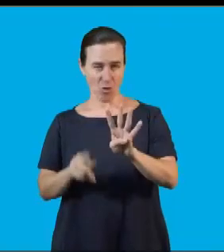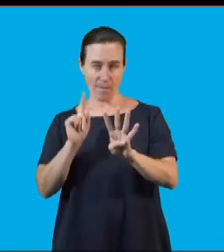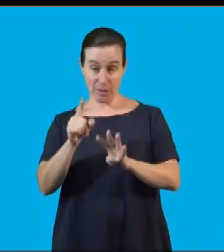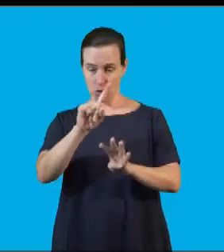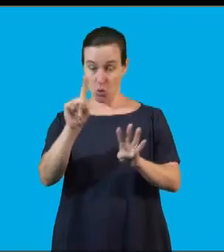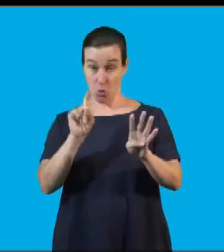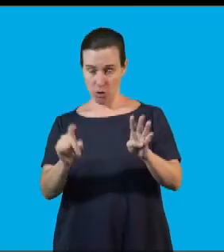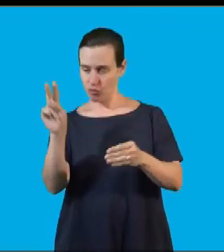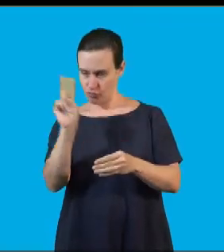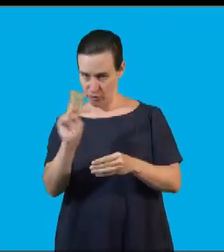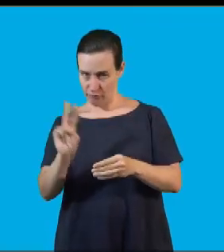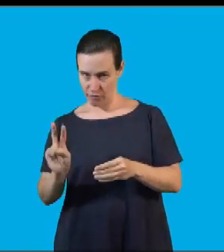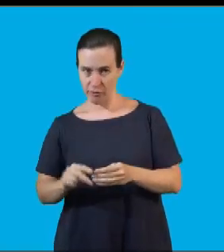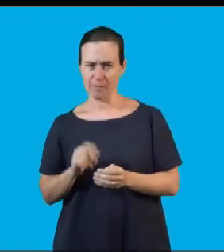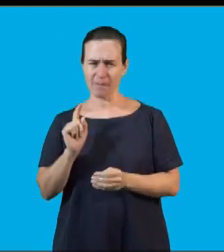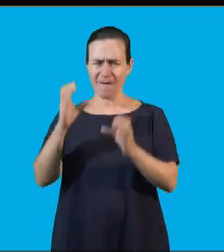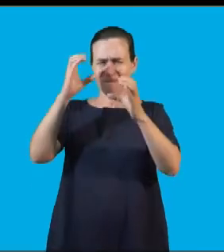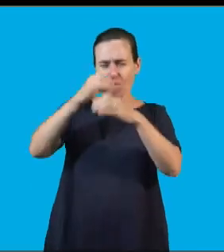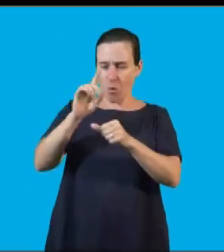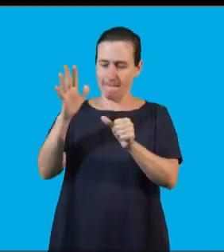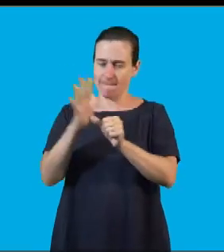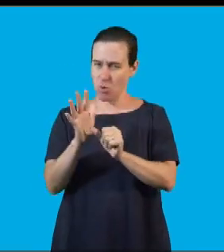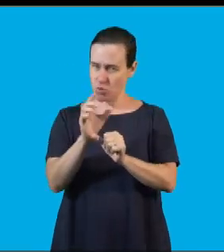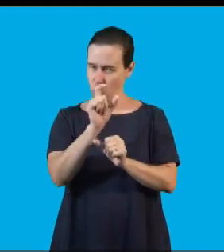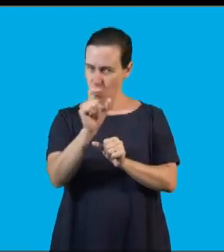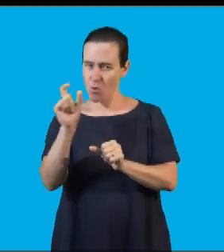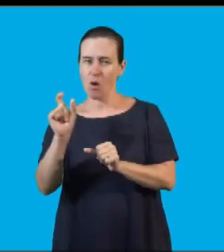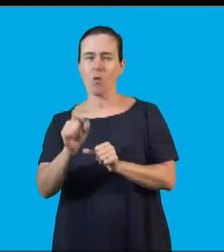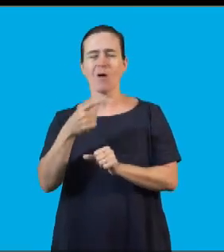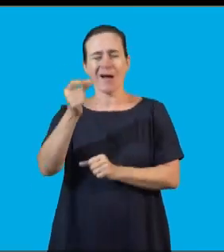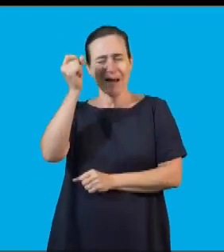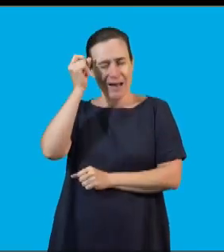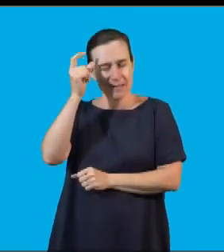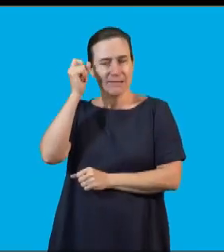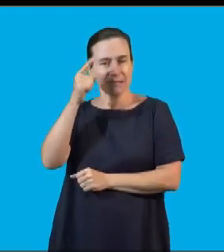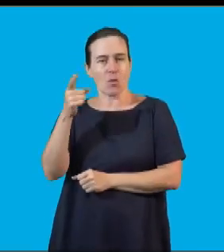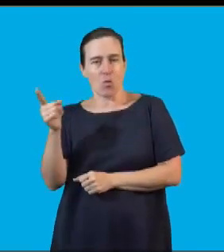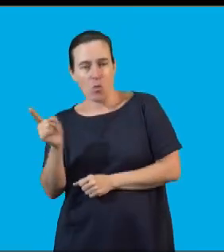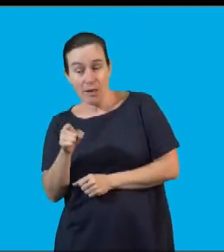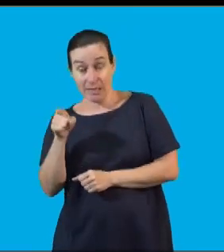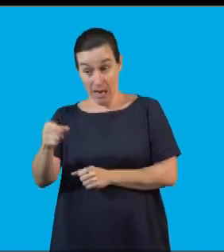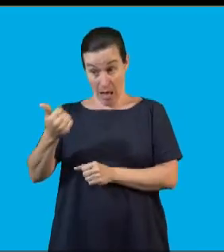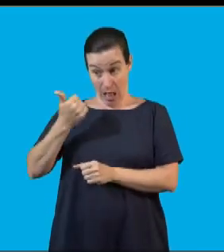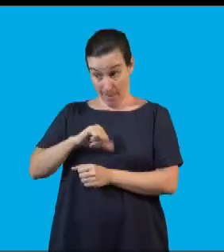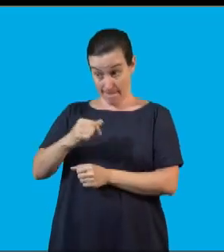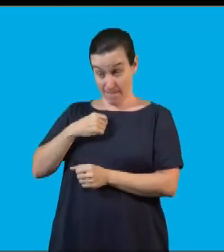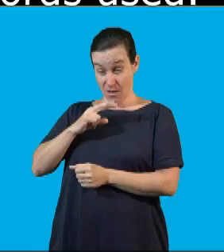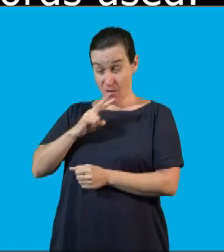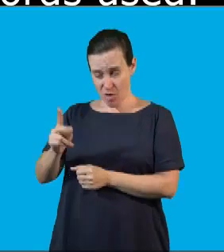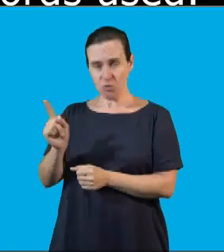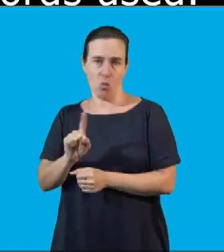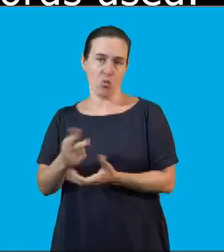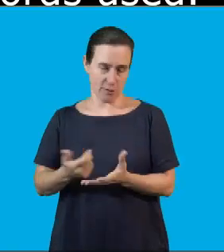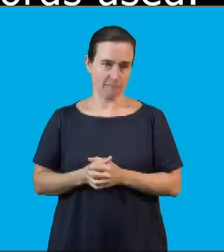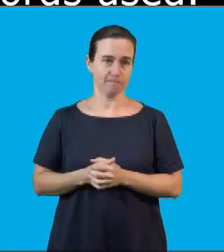the questions. Focus on the key words in the questions to understand exactly what is being